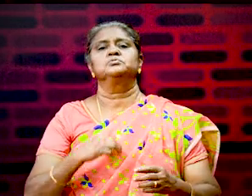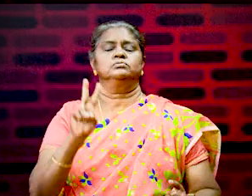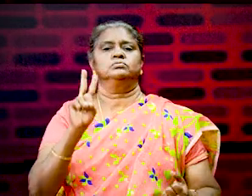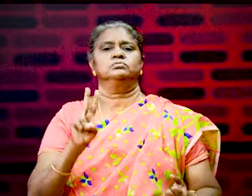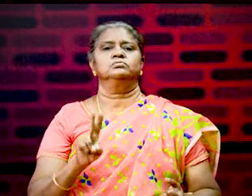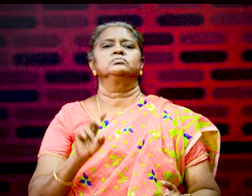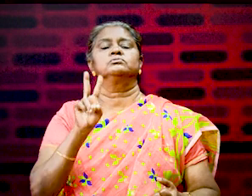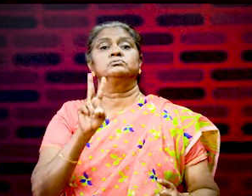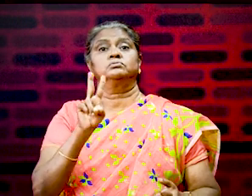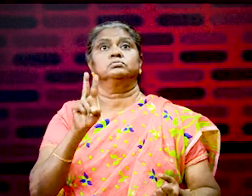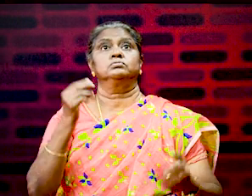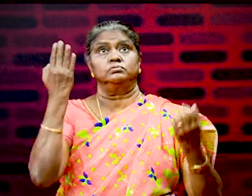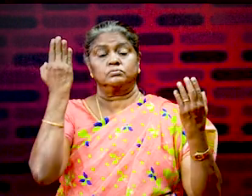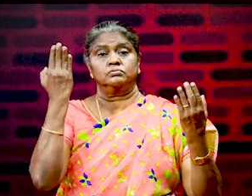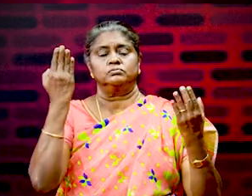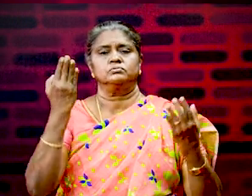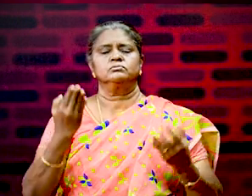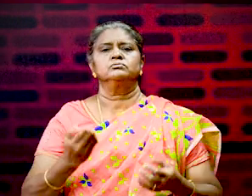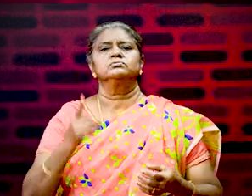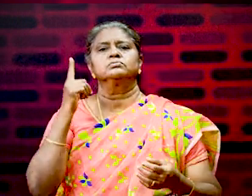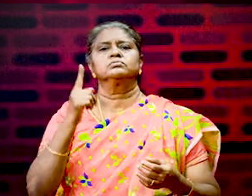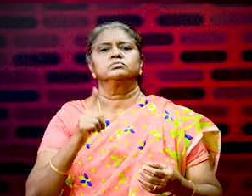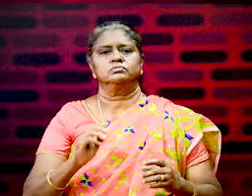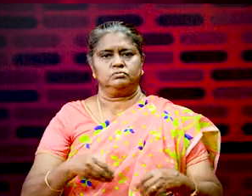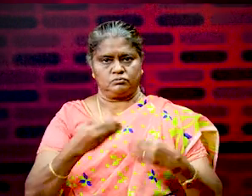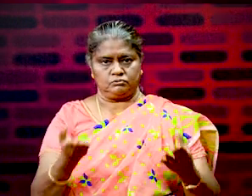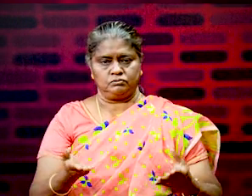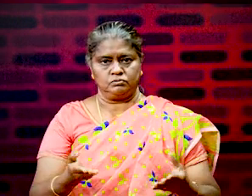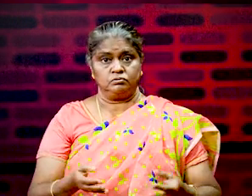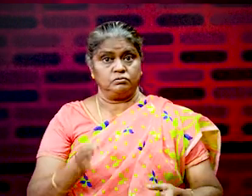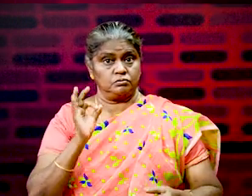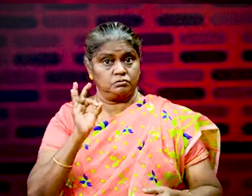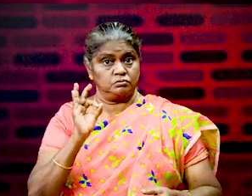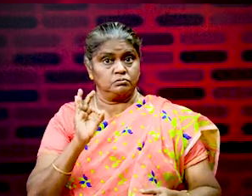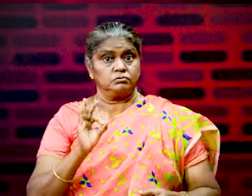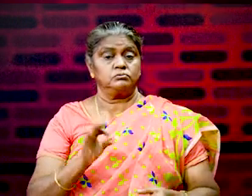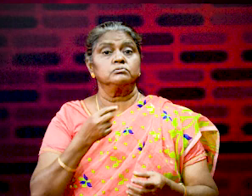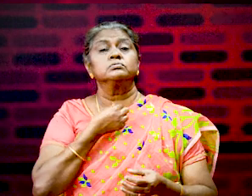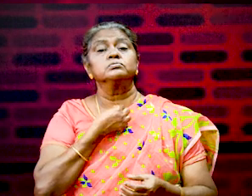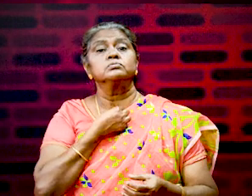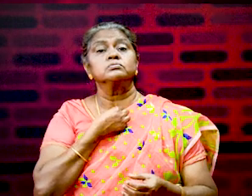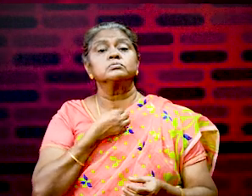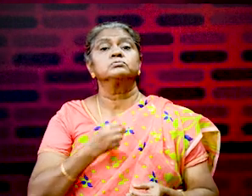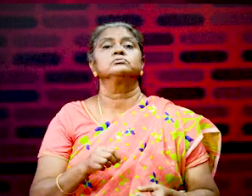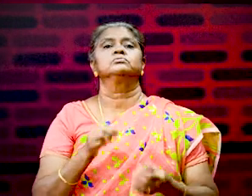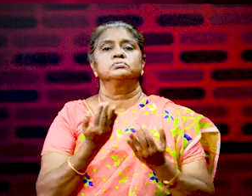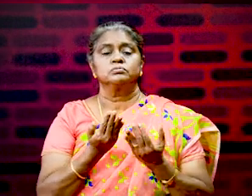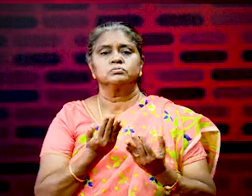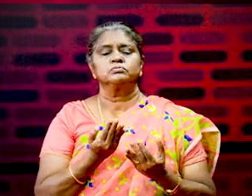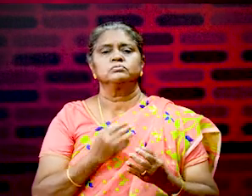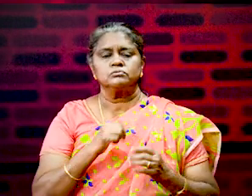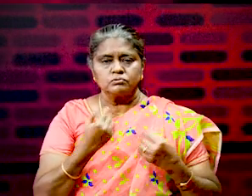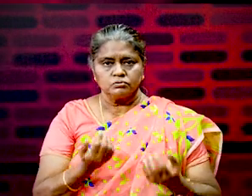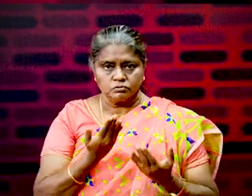receiving success and victory from our God. Even for this month, God has given us a very special promise. I